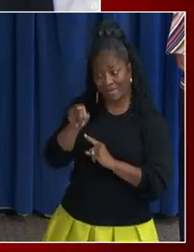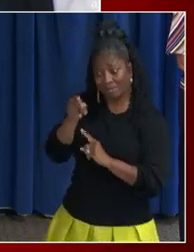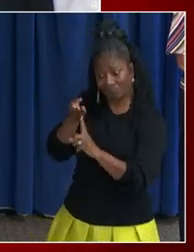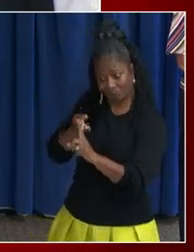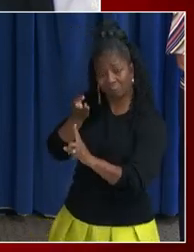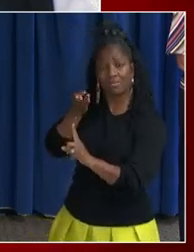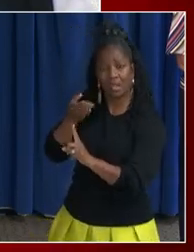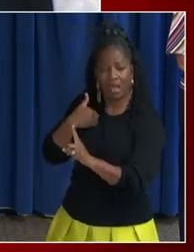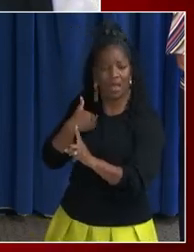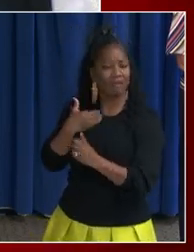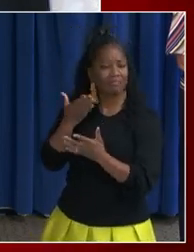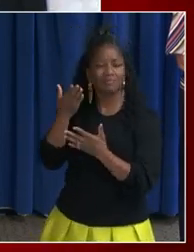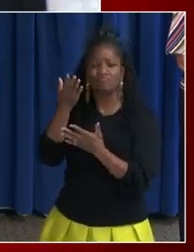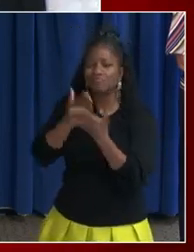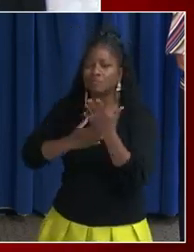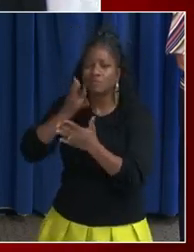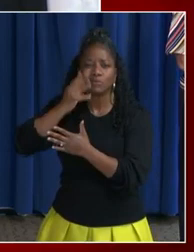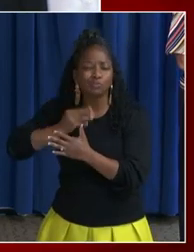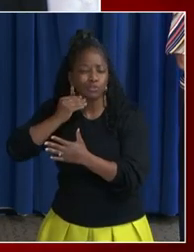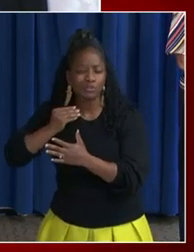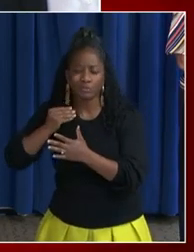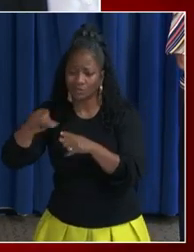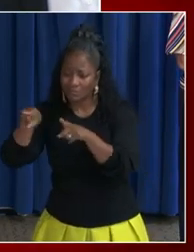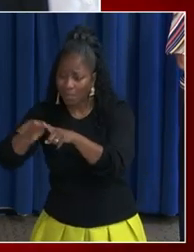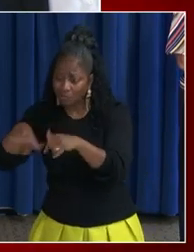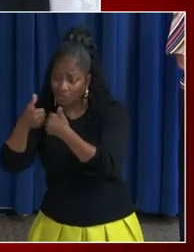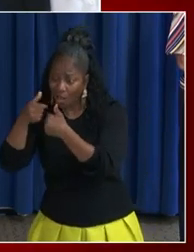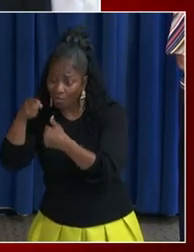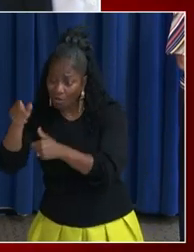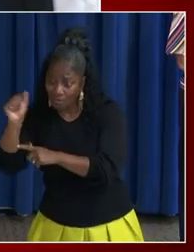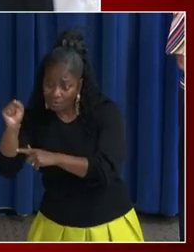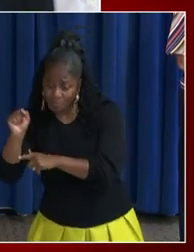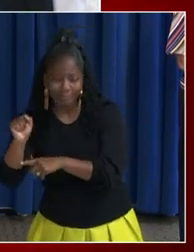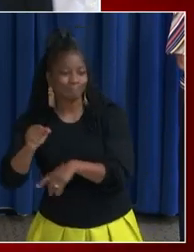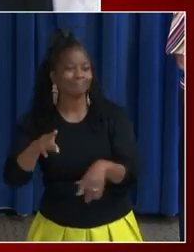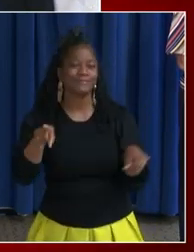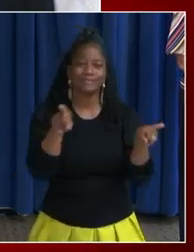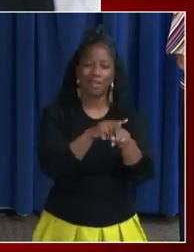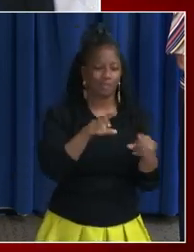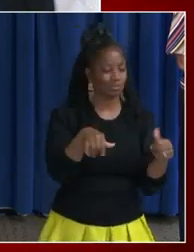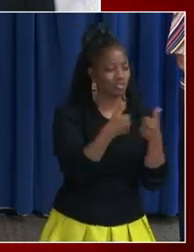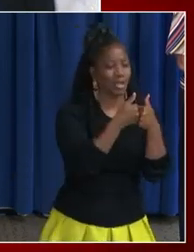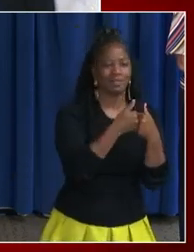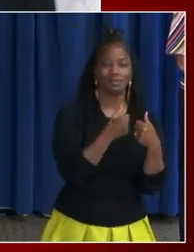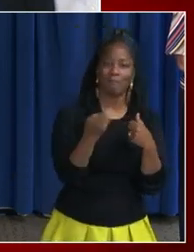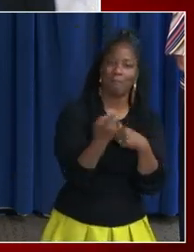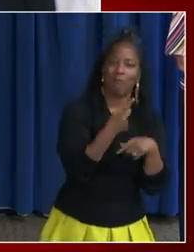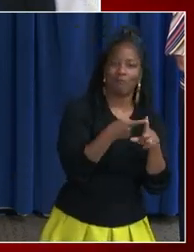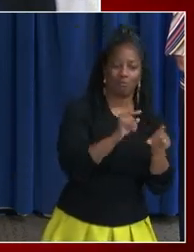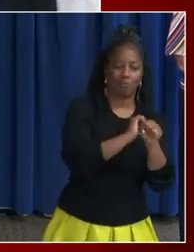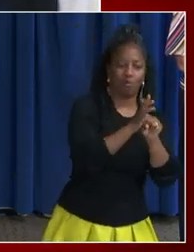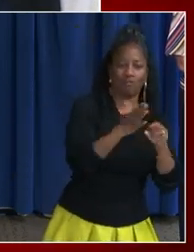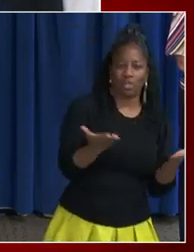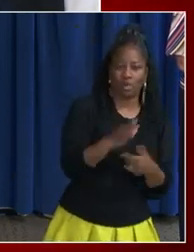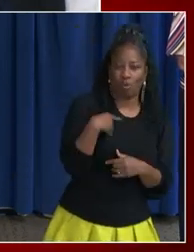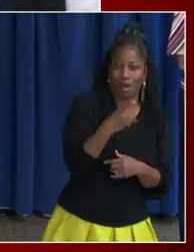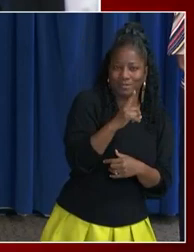some of the same challenges facing us in the district's comeback from COVID,